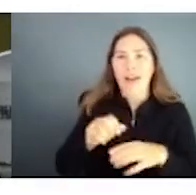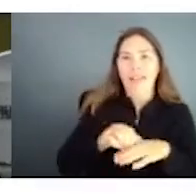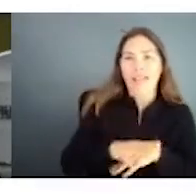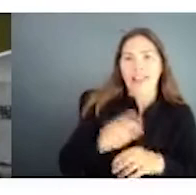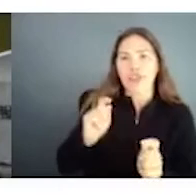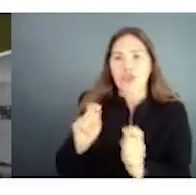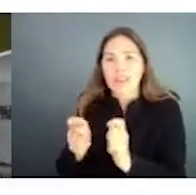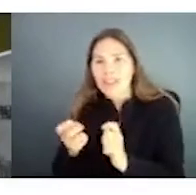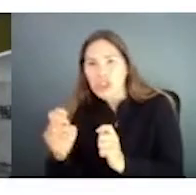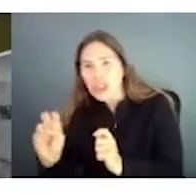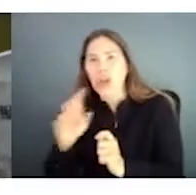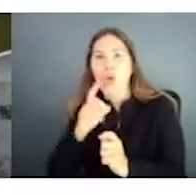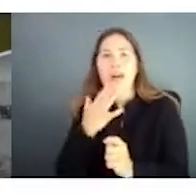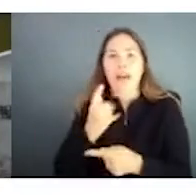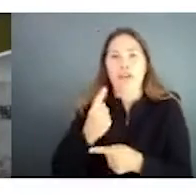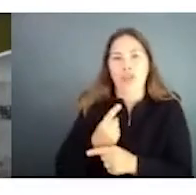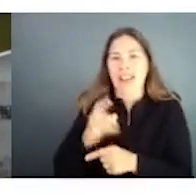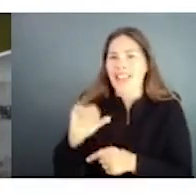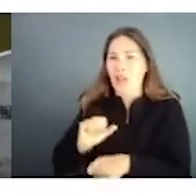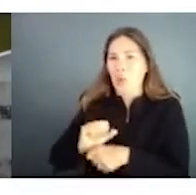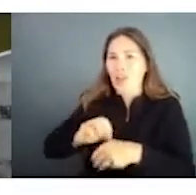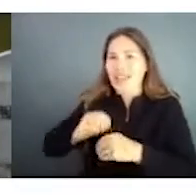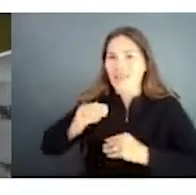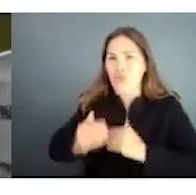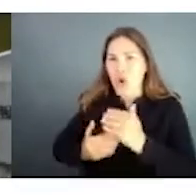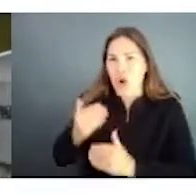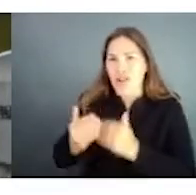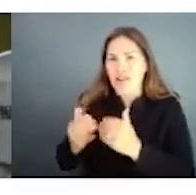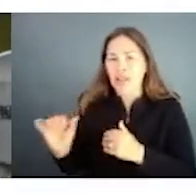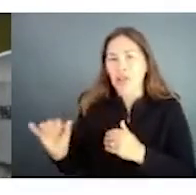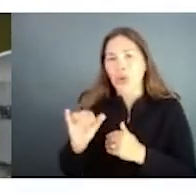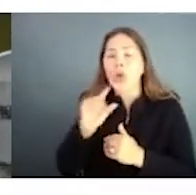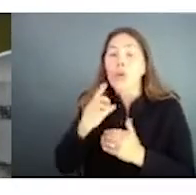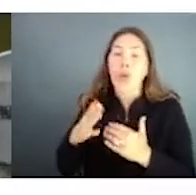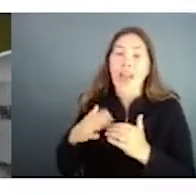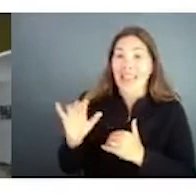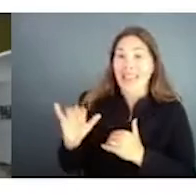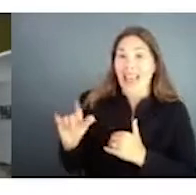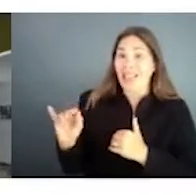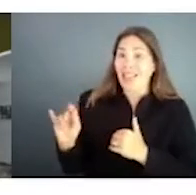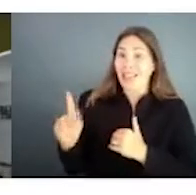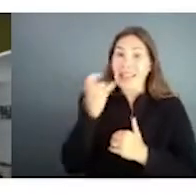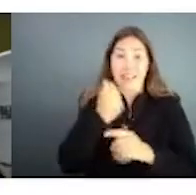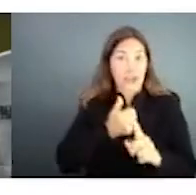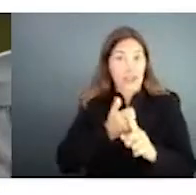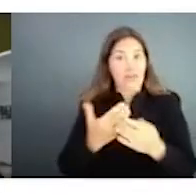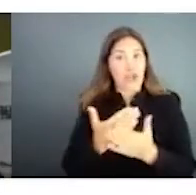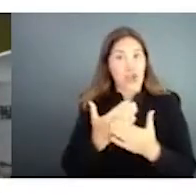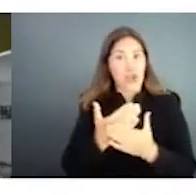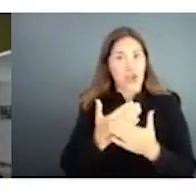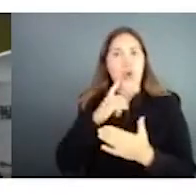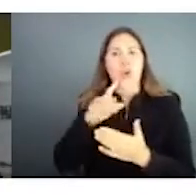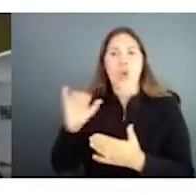color corrected? So that's a work in process as well. But at least that link, if you're new, might give you access to